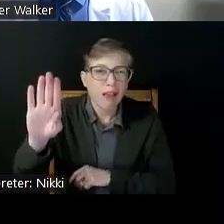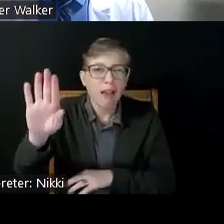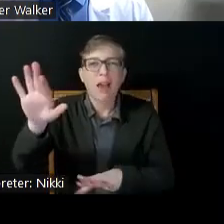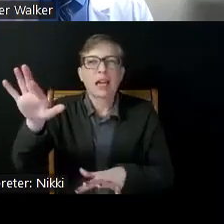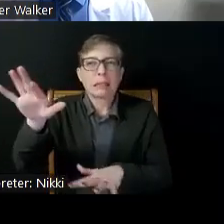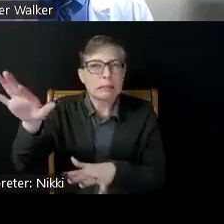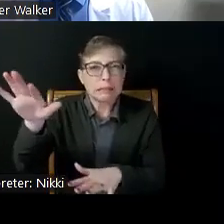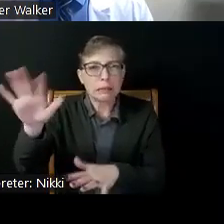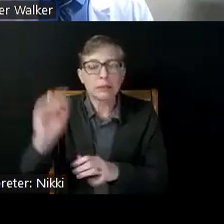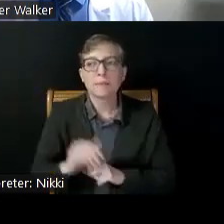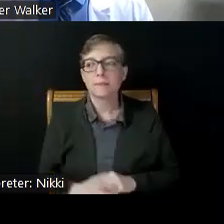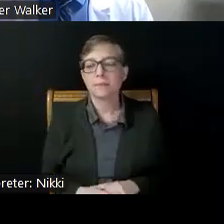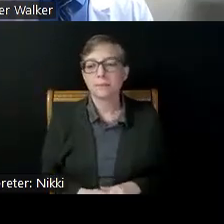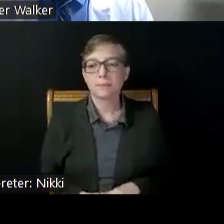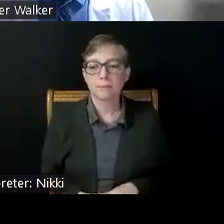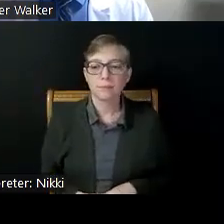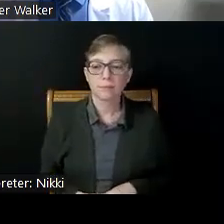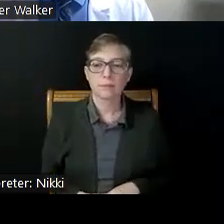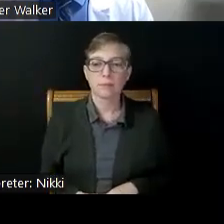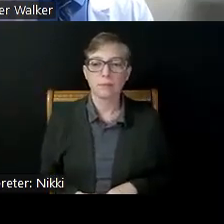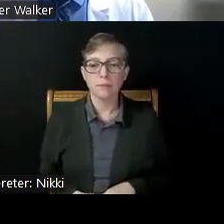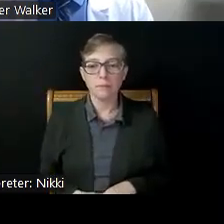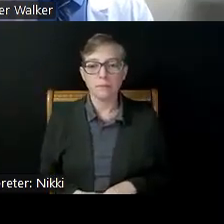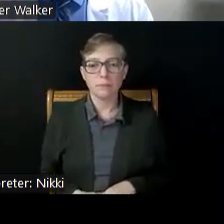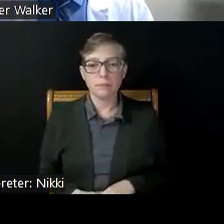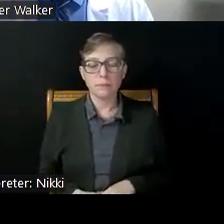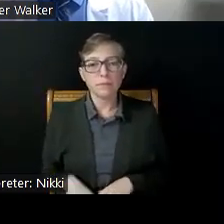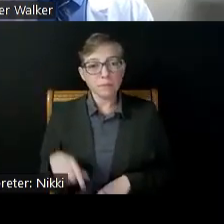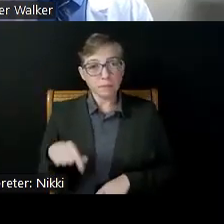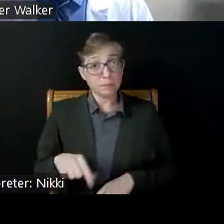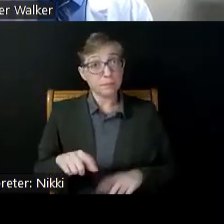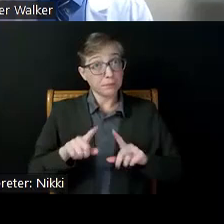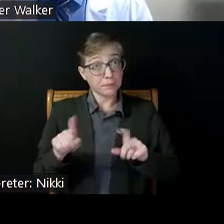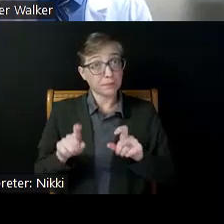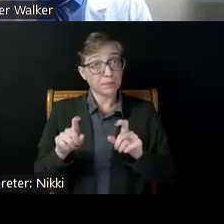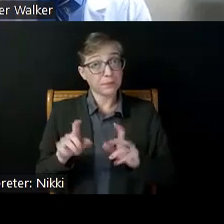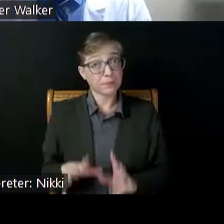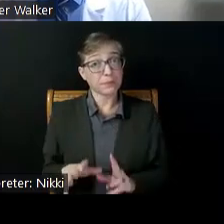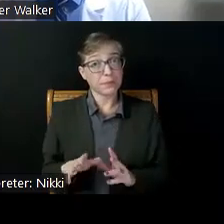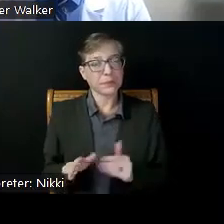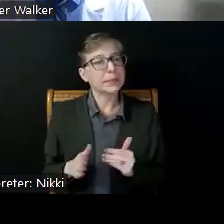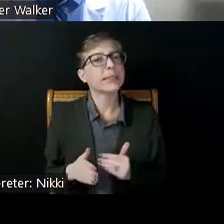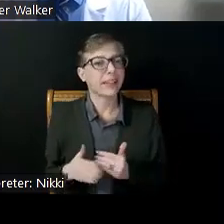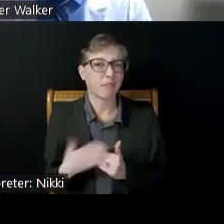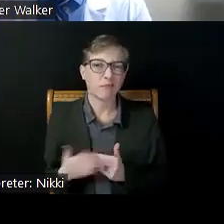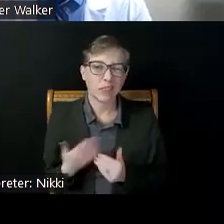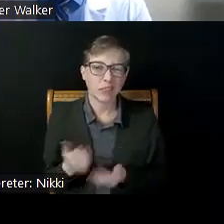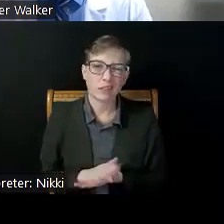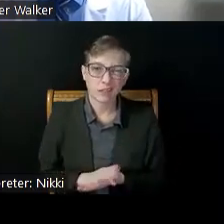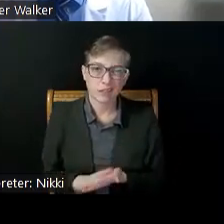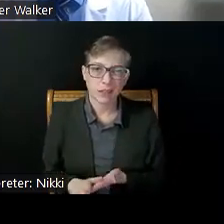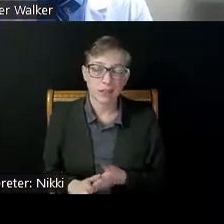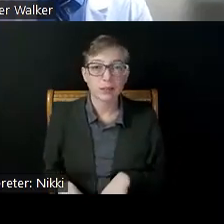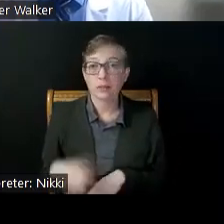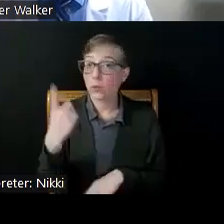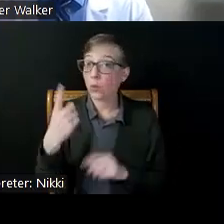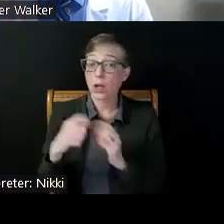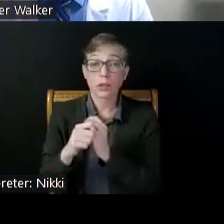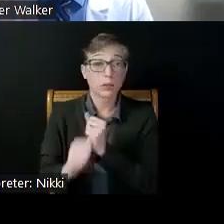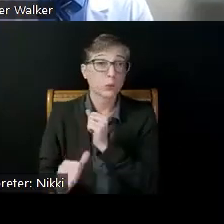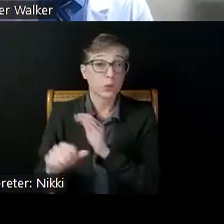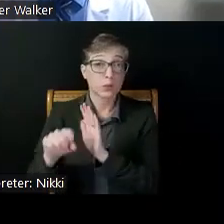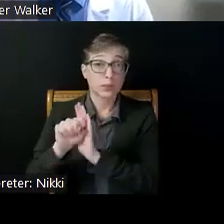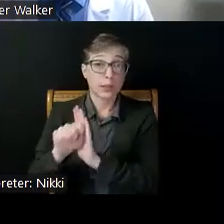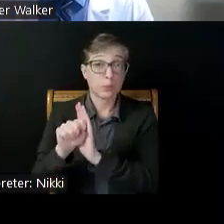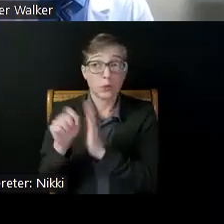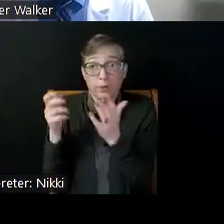it is a test that is very convenient. One sample, and then, like they said, if the test